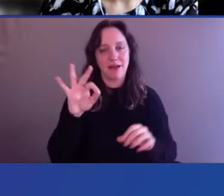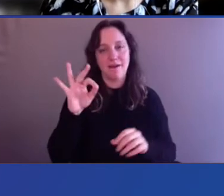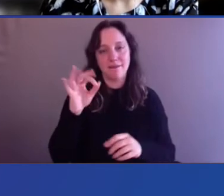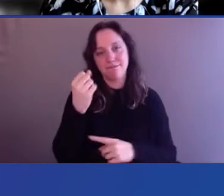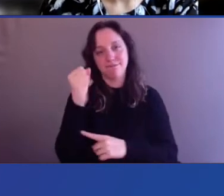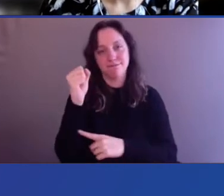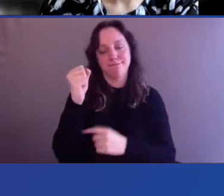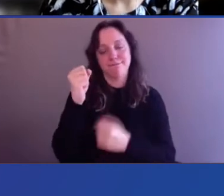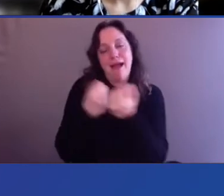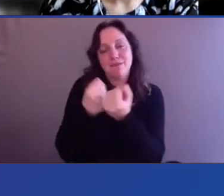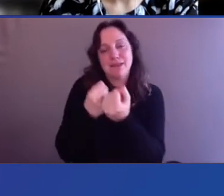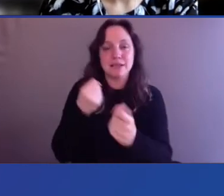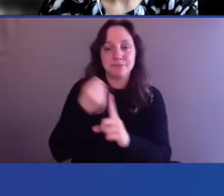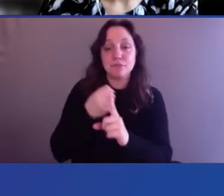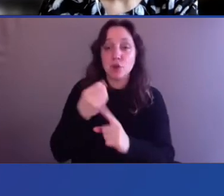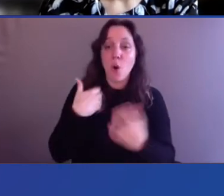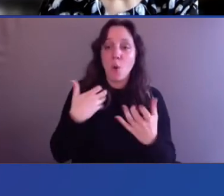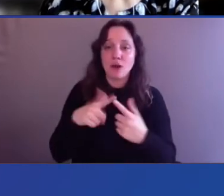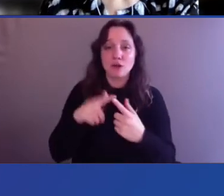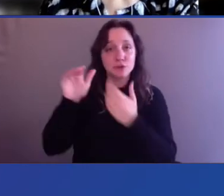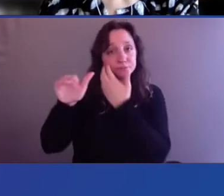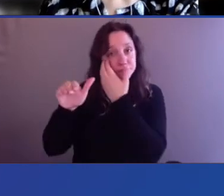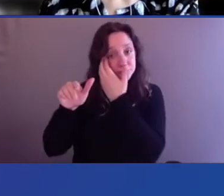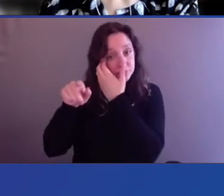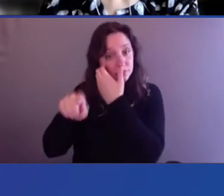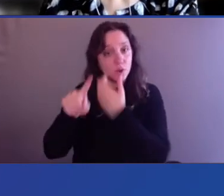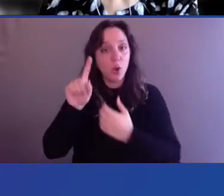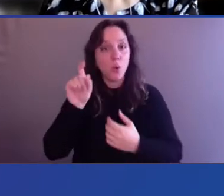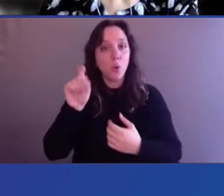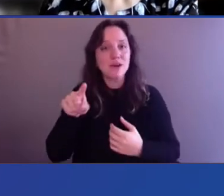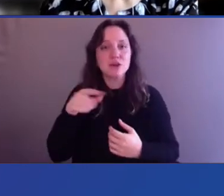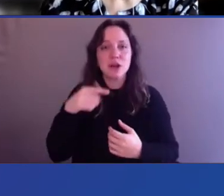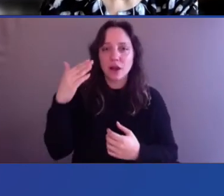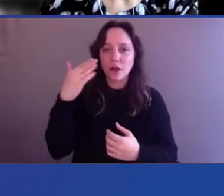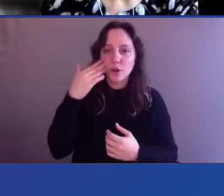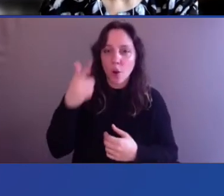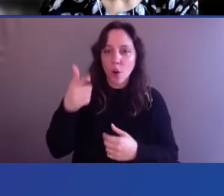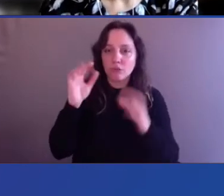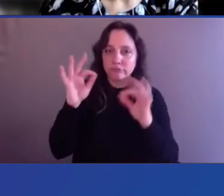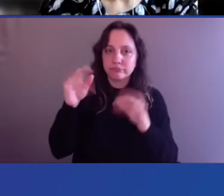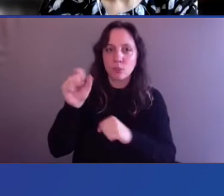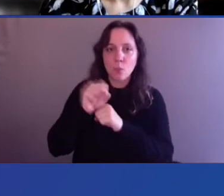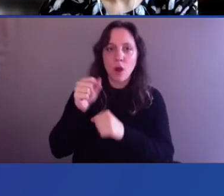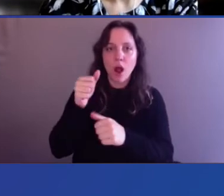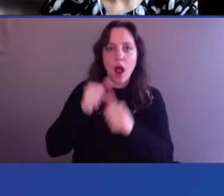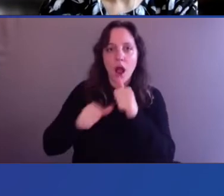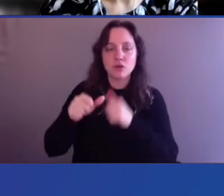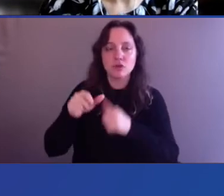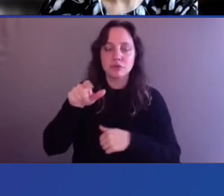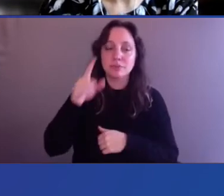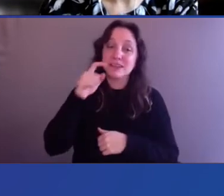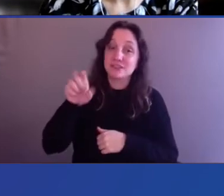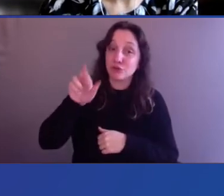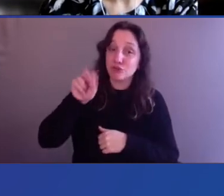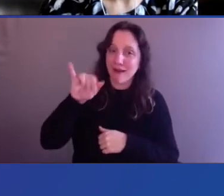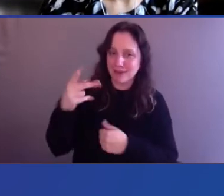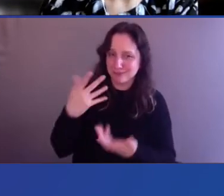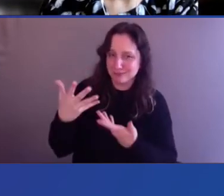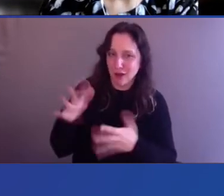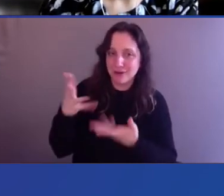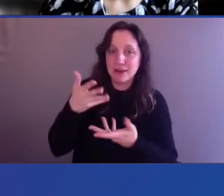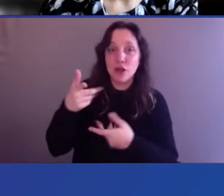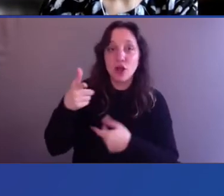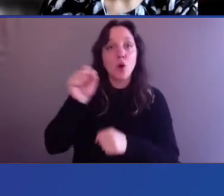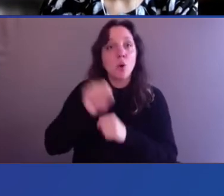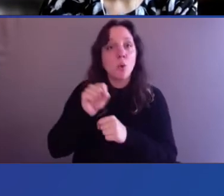Hill, who's watching. Currently work in a 501c3. When we seek funding, one of the primary requirements is that we don't operate